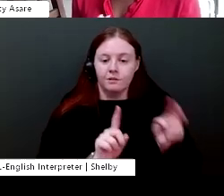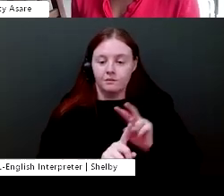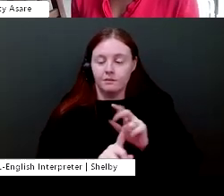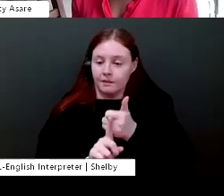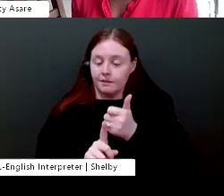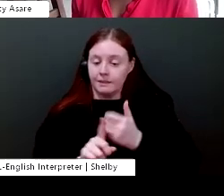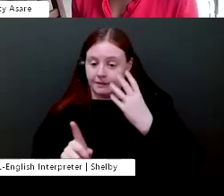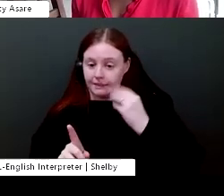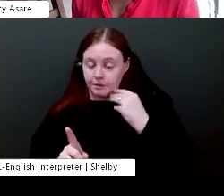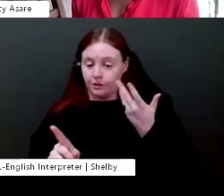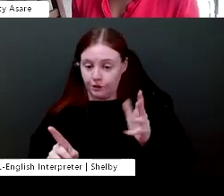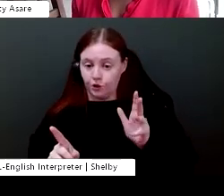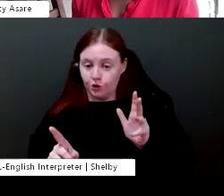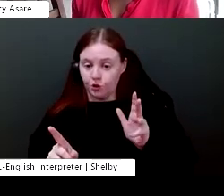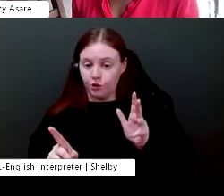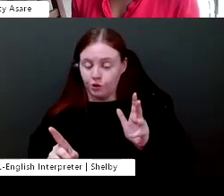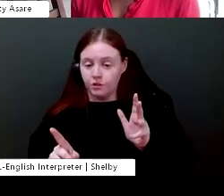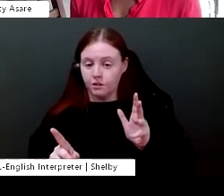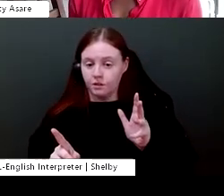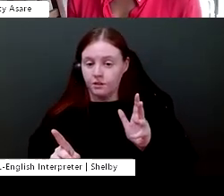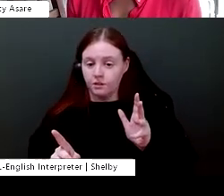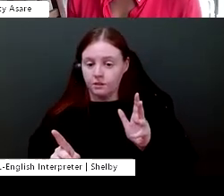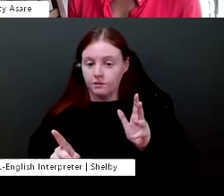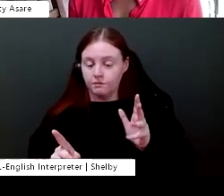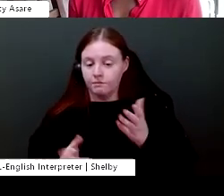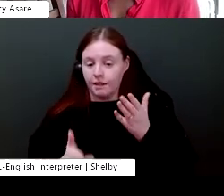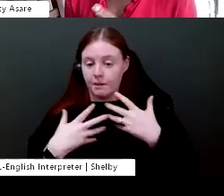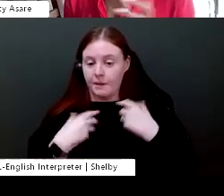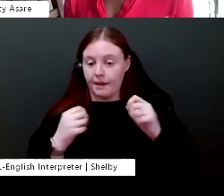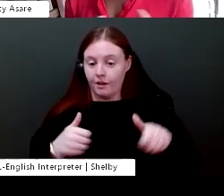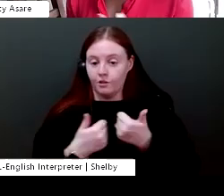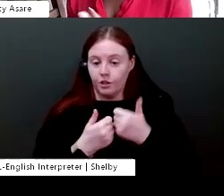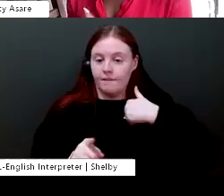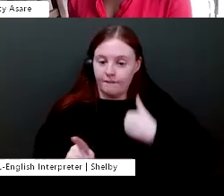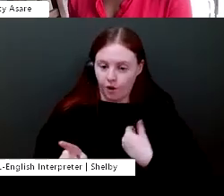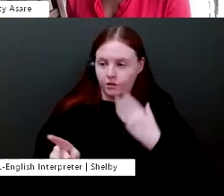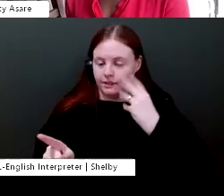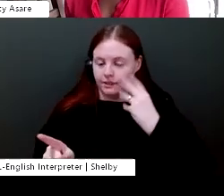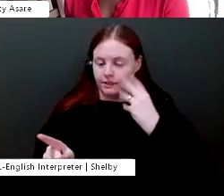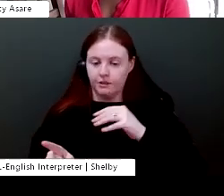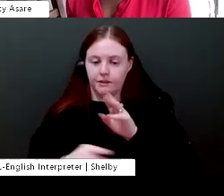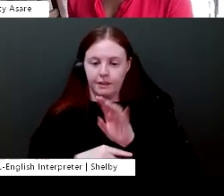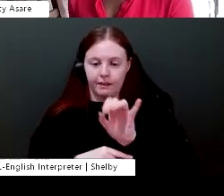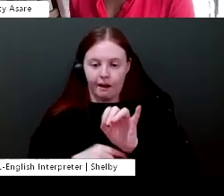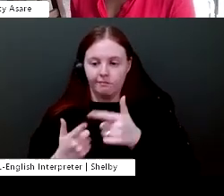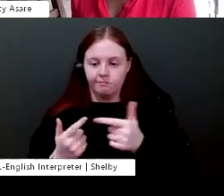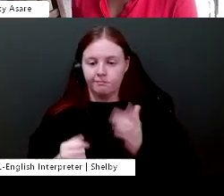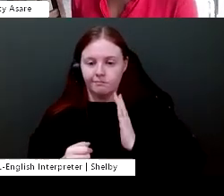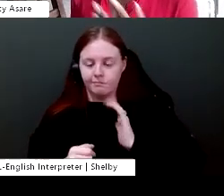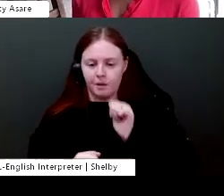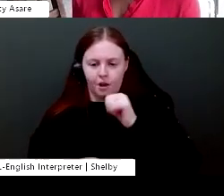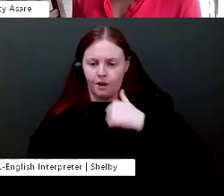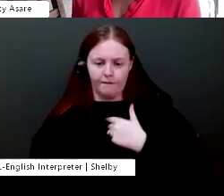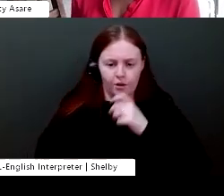this, and maybe this is where their health challenges are stemming from, and not necessarily linked to aging, but